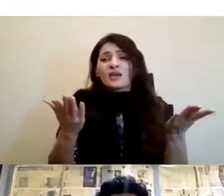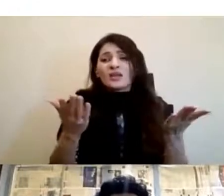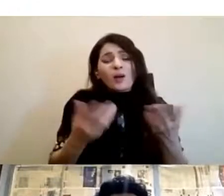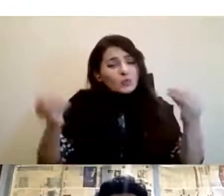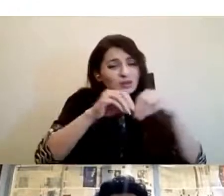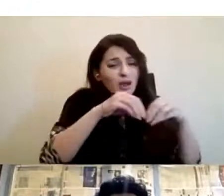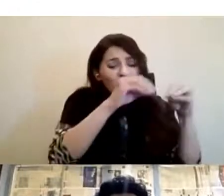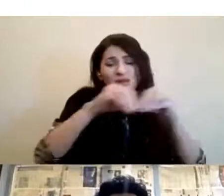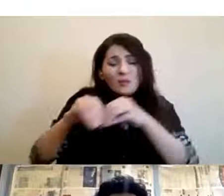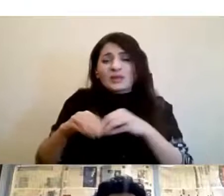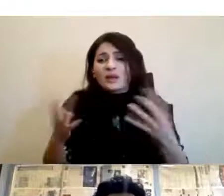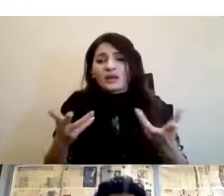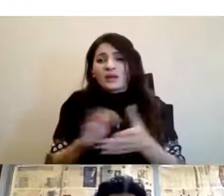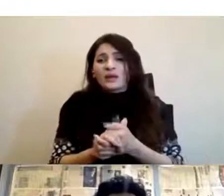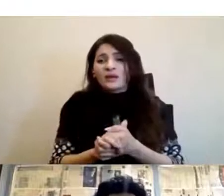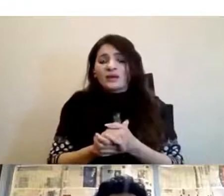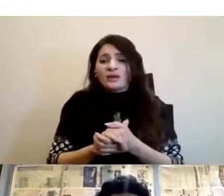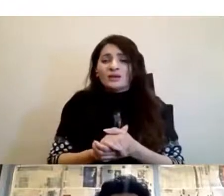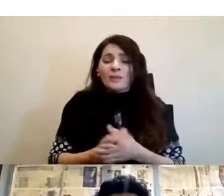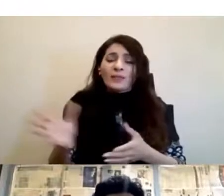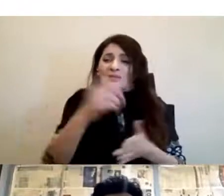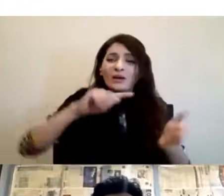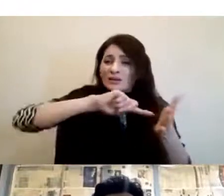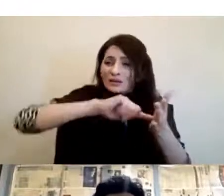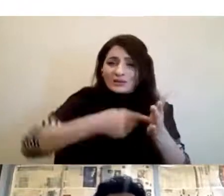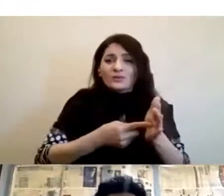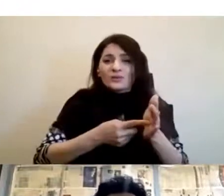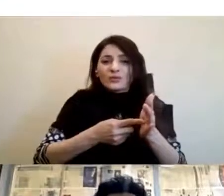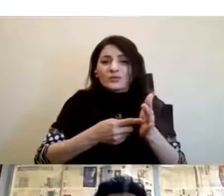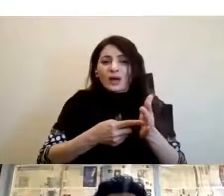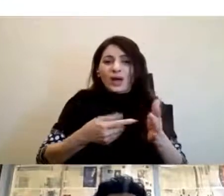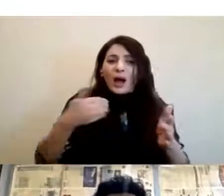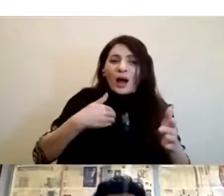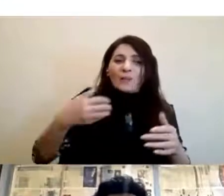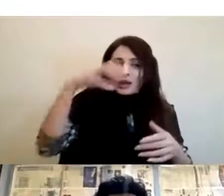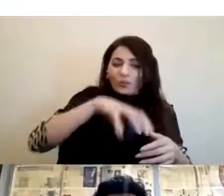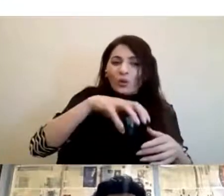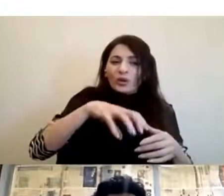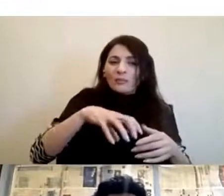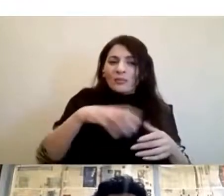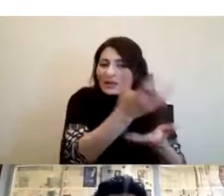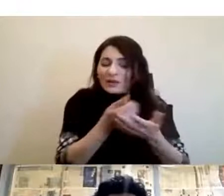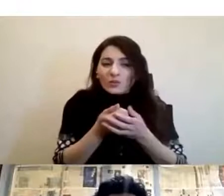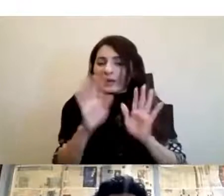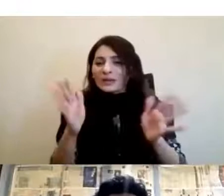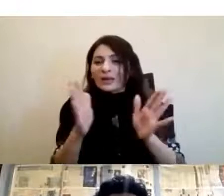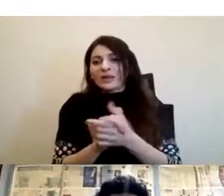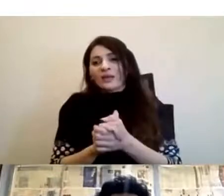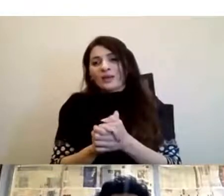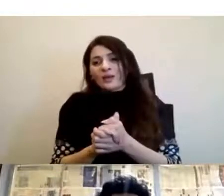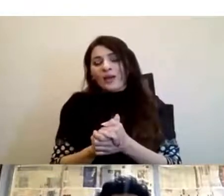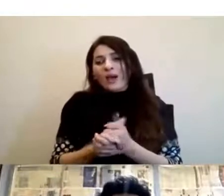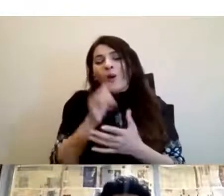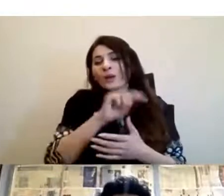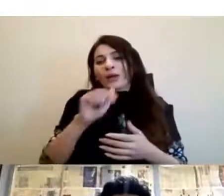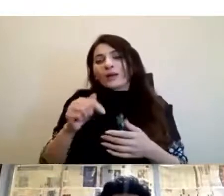all the sophisticated technology are not available in our country. Maybe softwares are there. Still, we are not using any expensive technology. We are